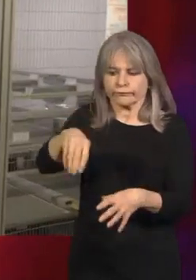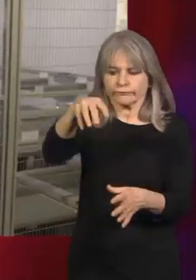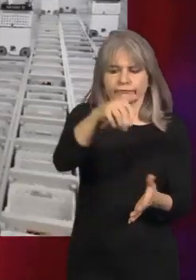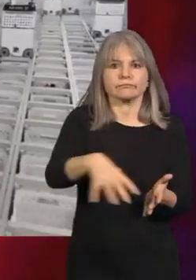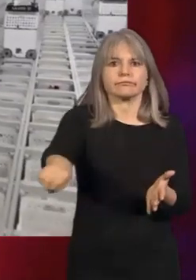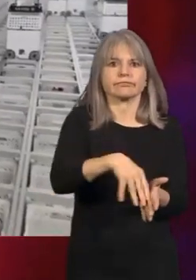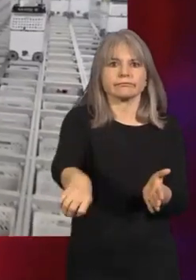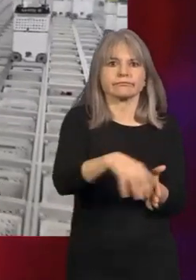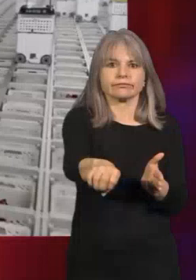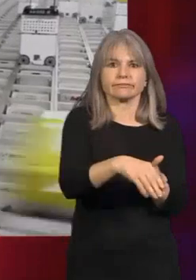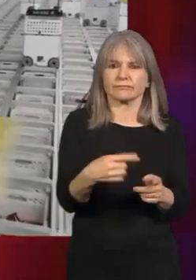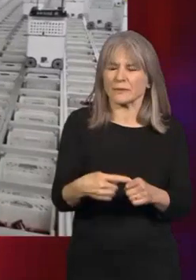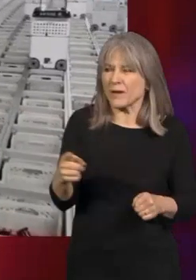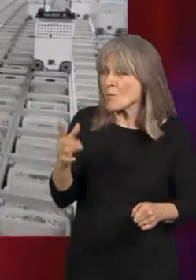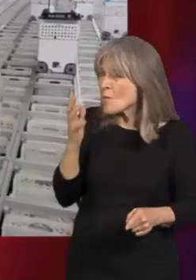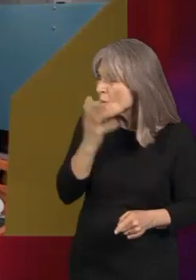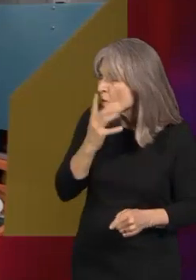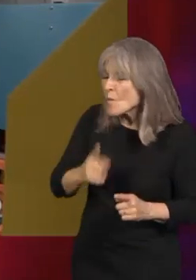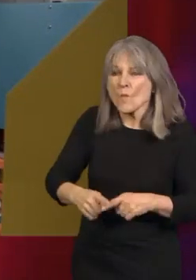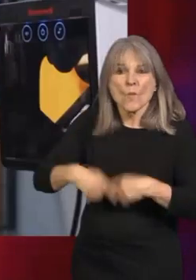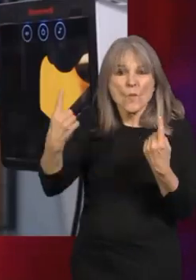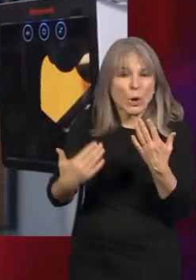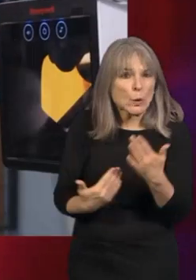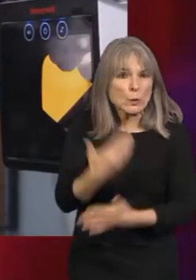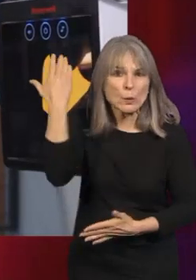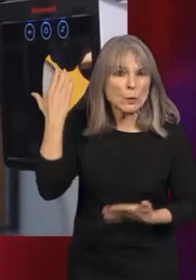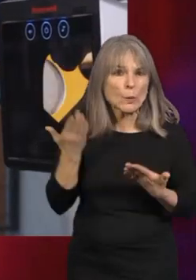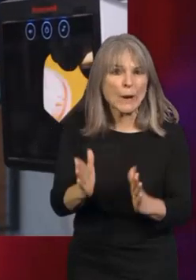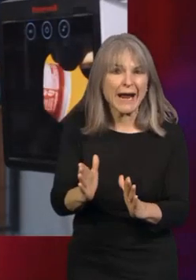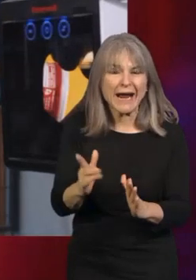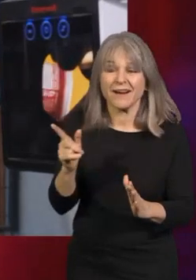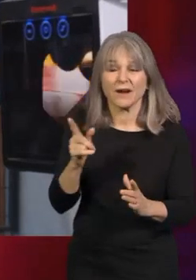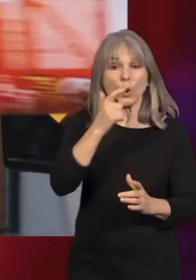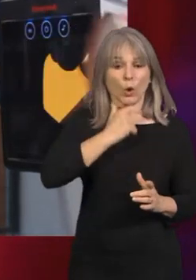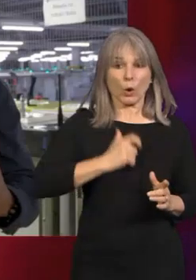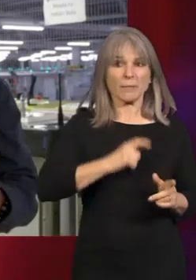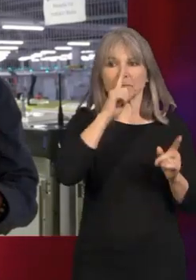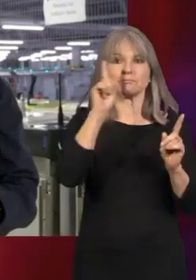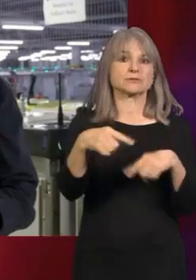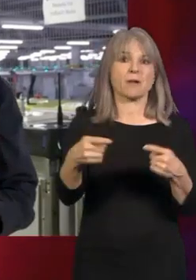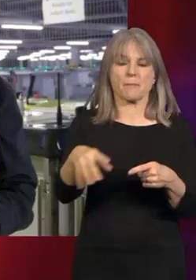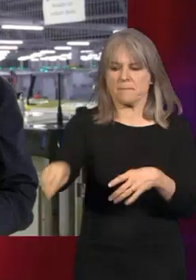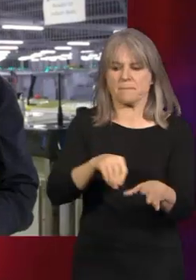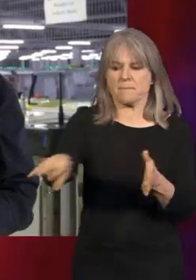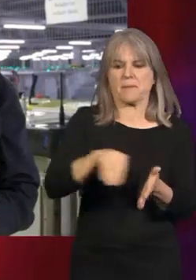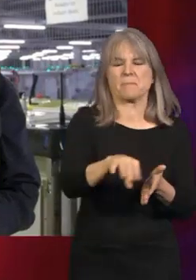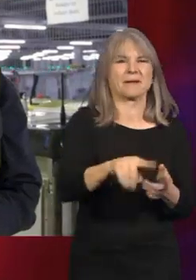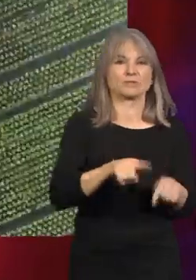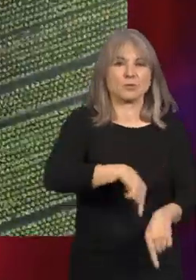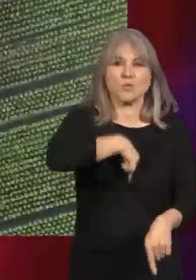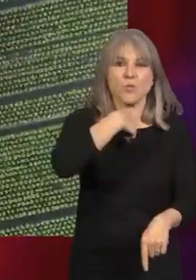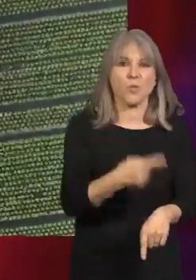Oh, I love them. From robots revolutionising home delivery, This is truly beyond what human beings could